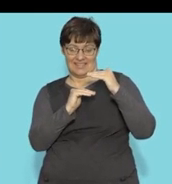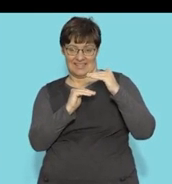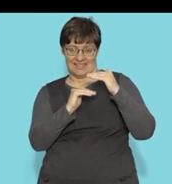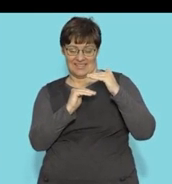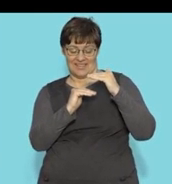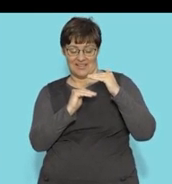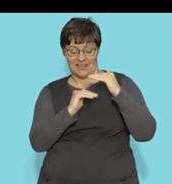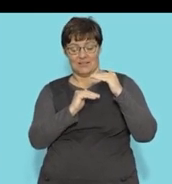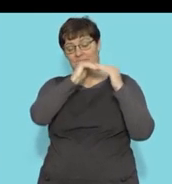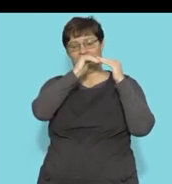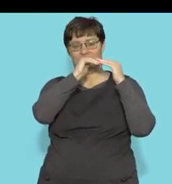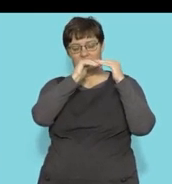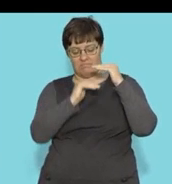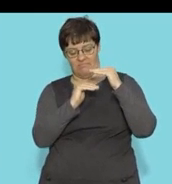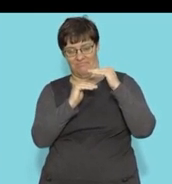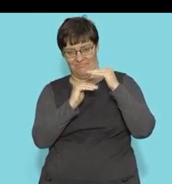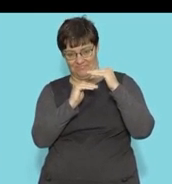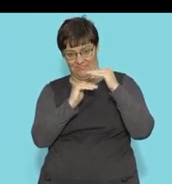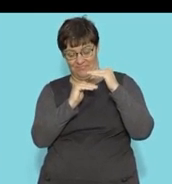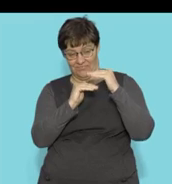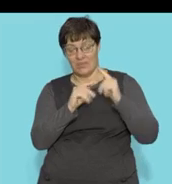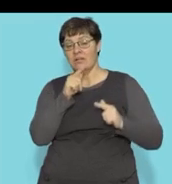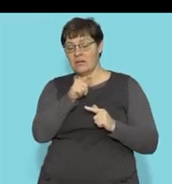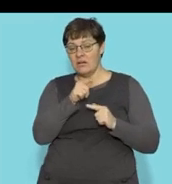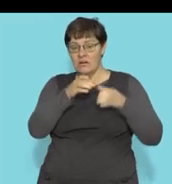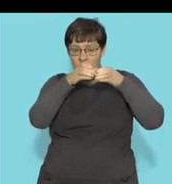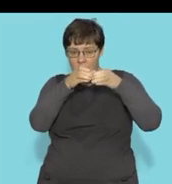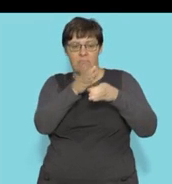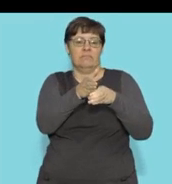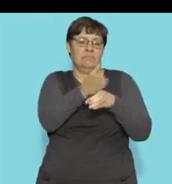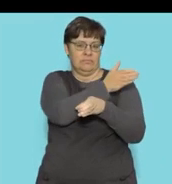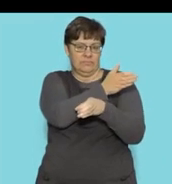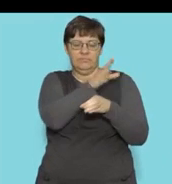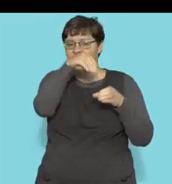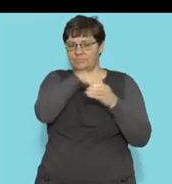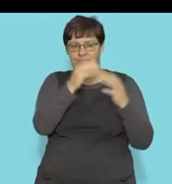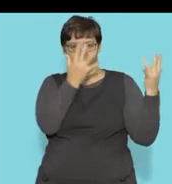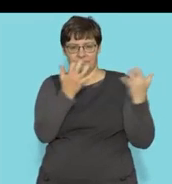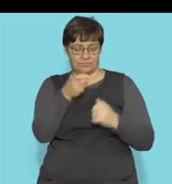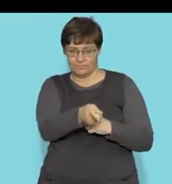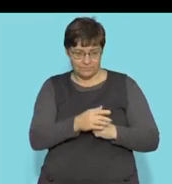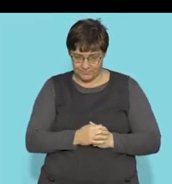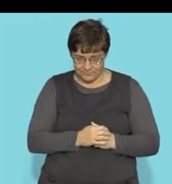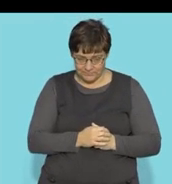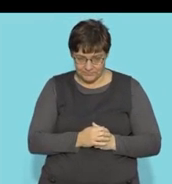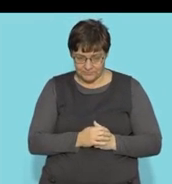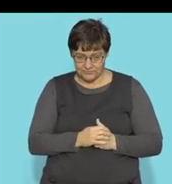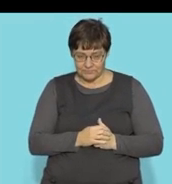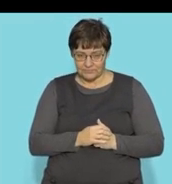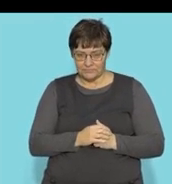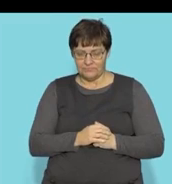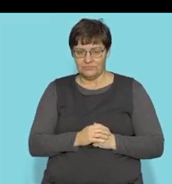is not touching the glass at this point. So that top circle will not be involved in the surface area of the